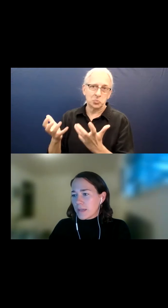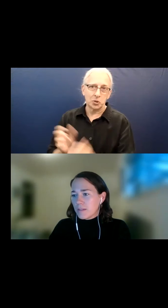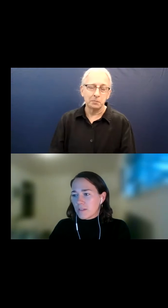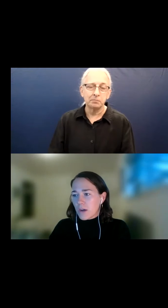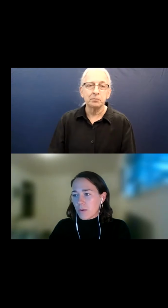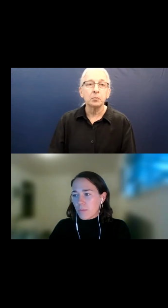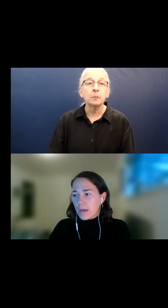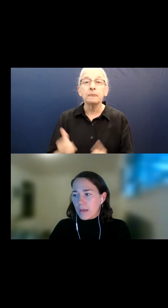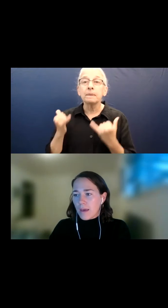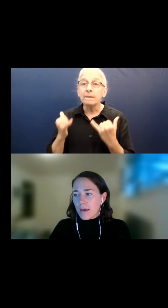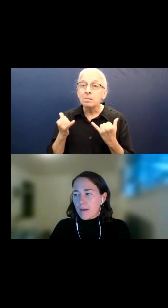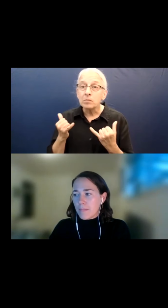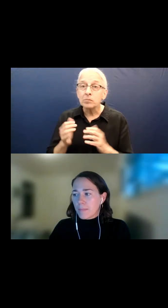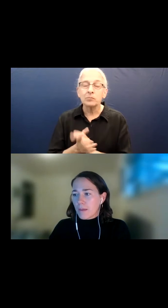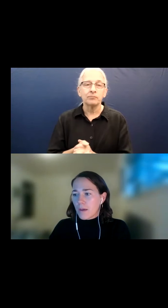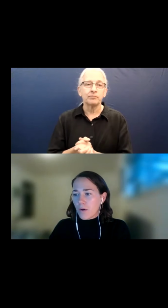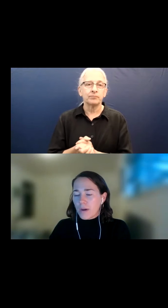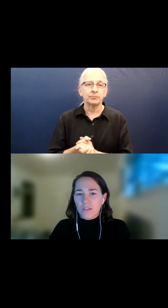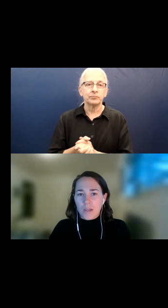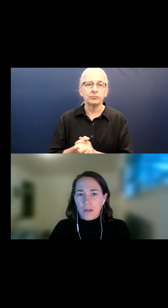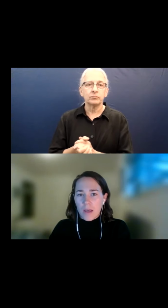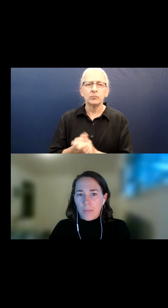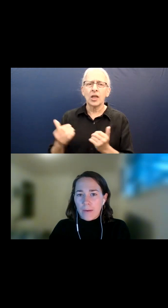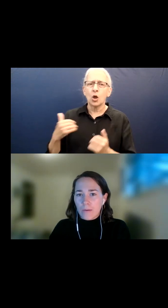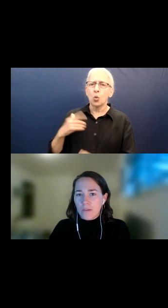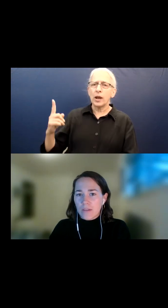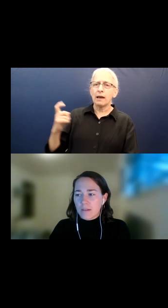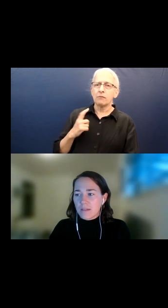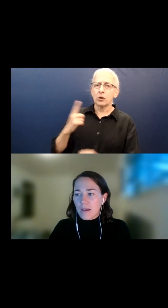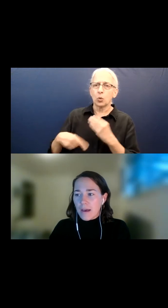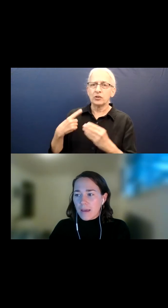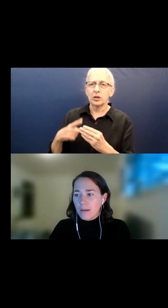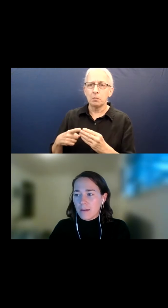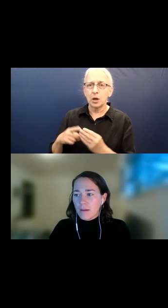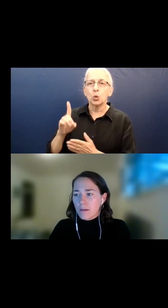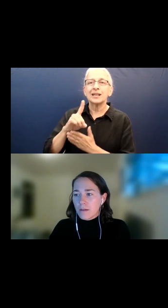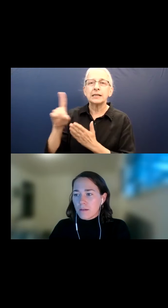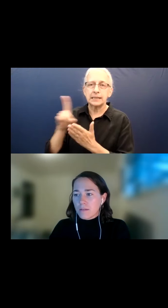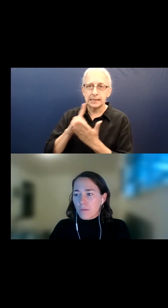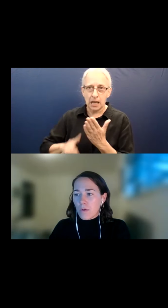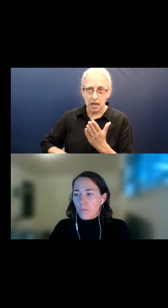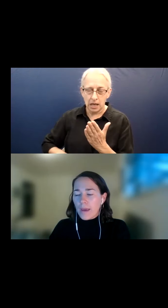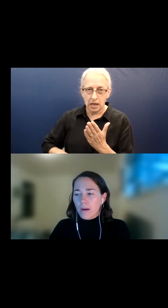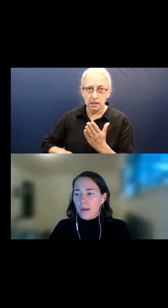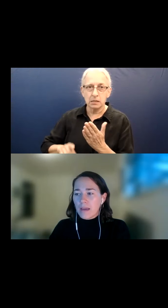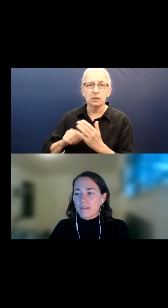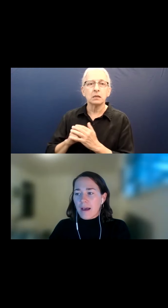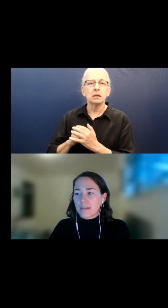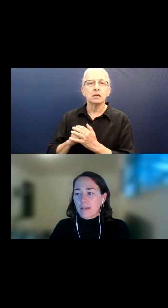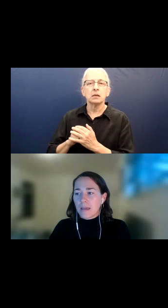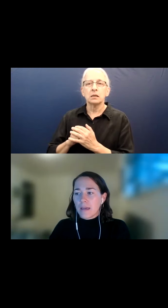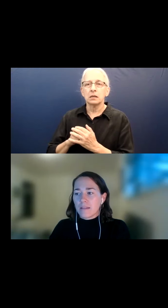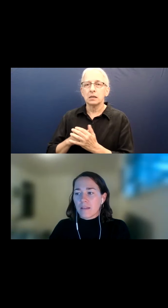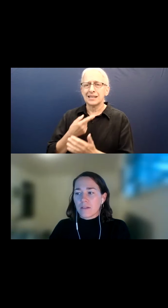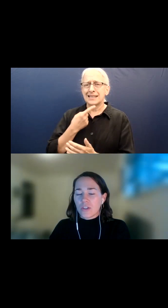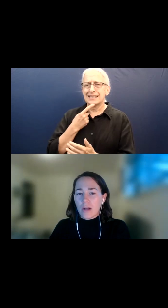So we're going to start with a question about design. So where